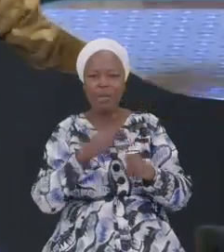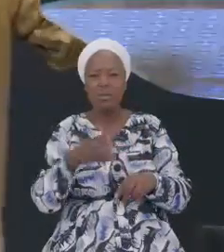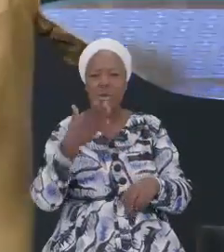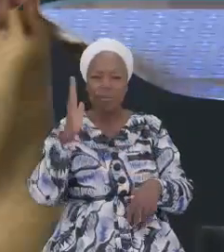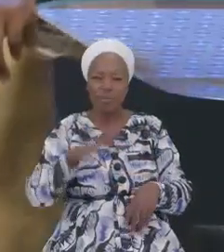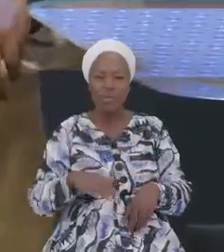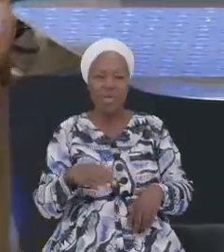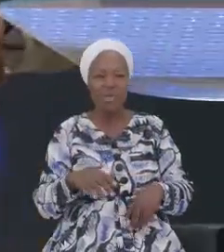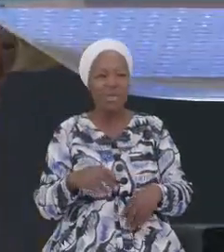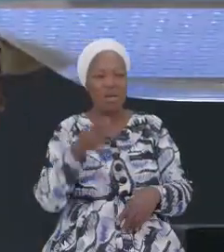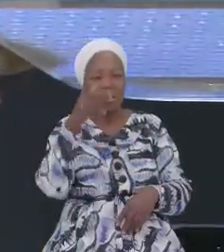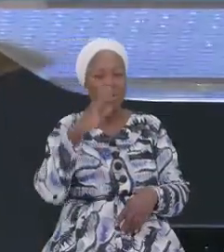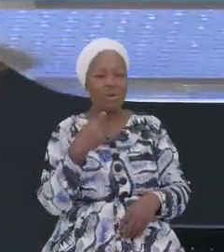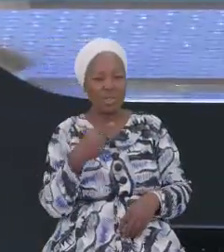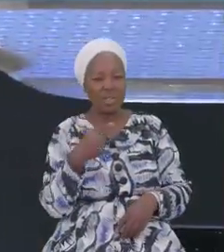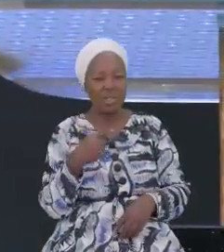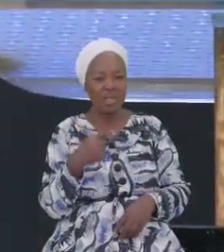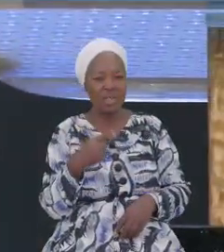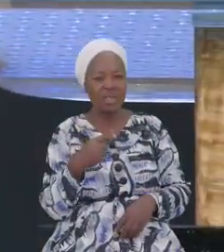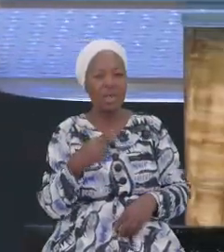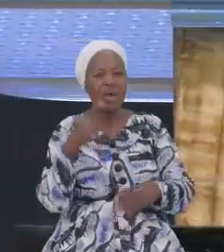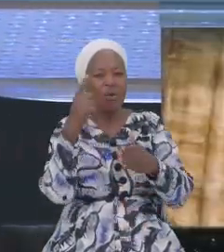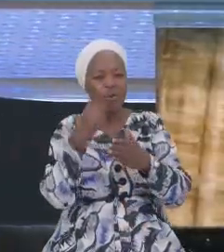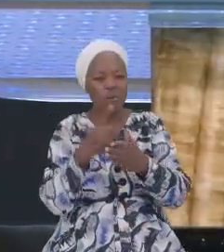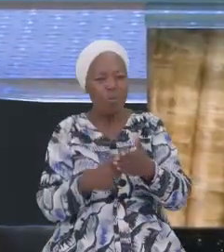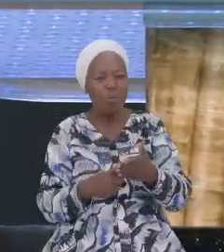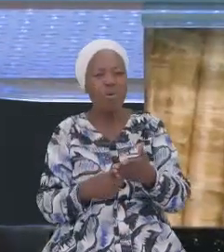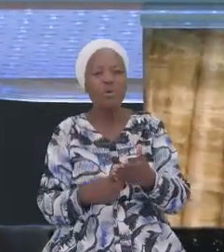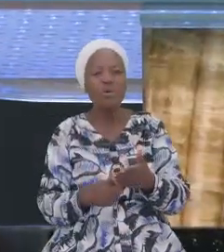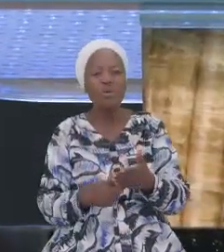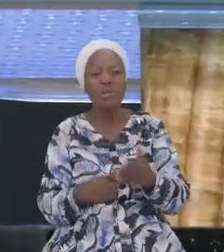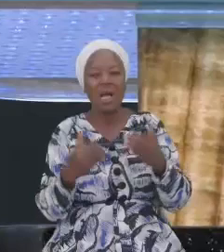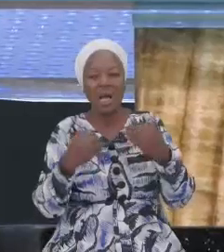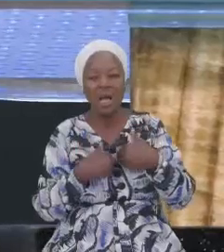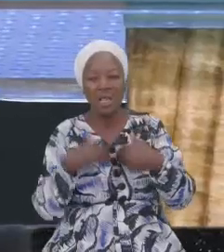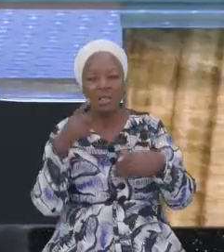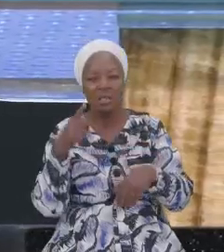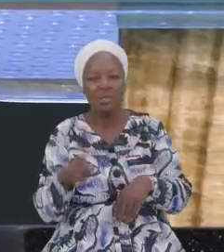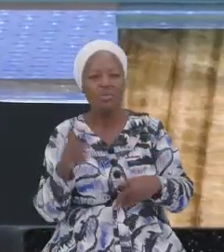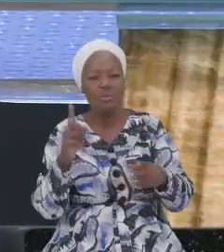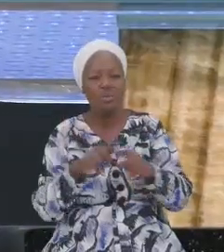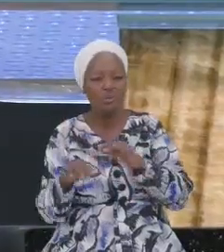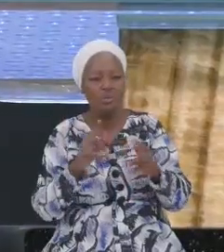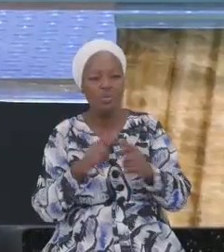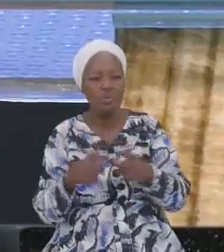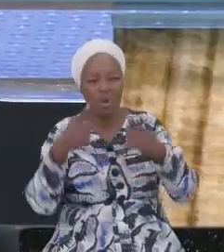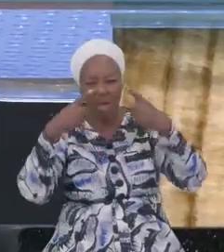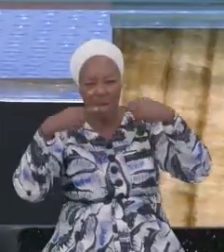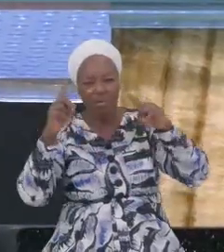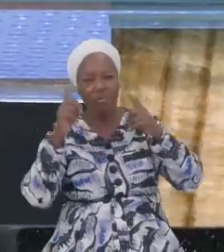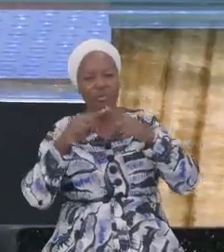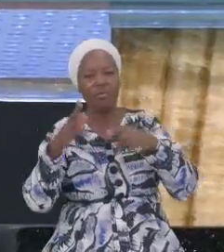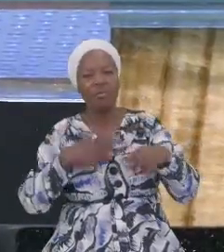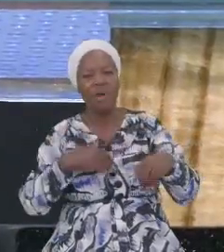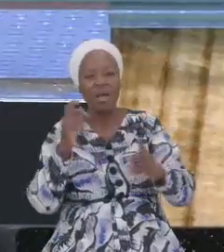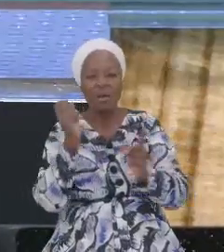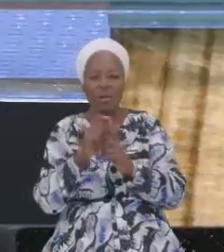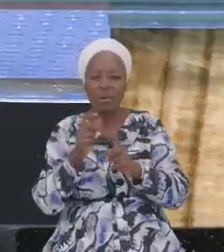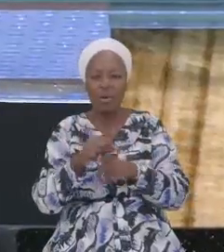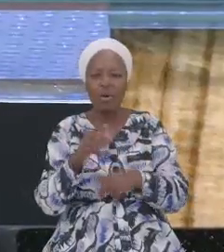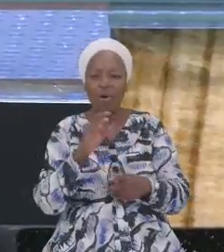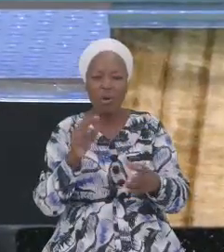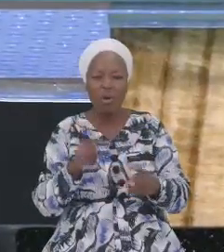God says, what hast thou to do to declare my statutes, or that